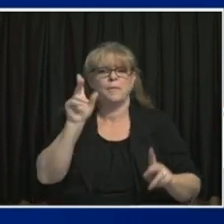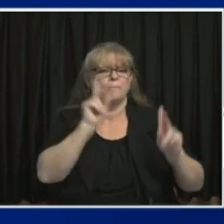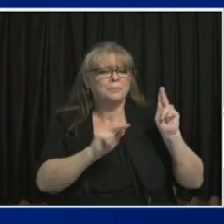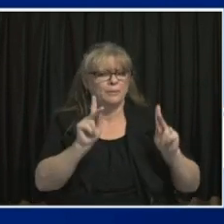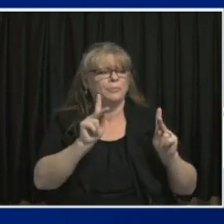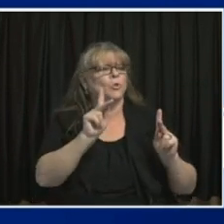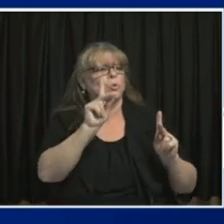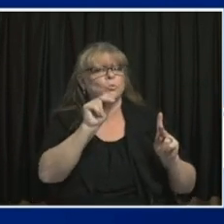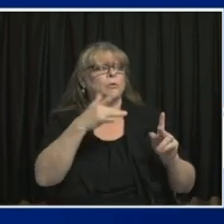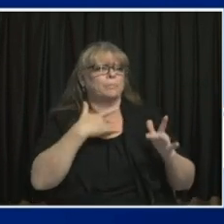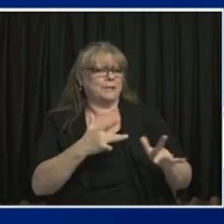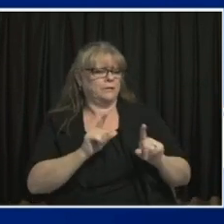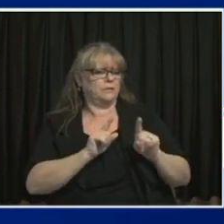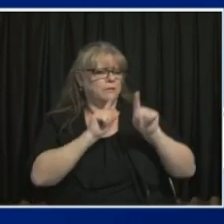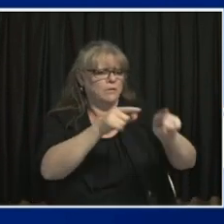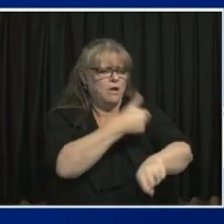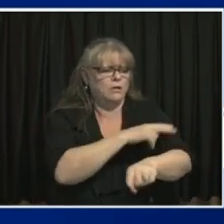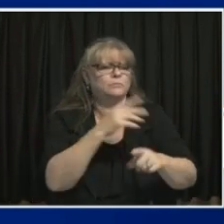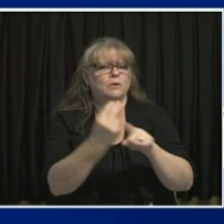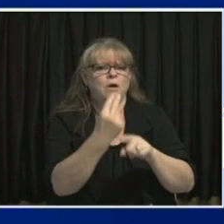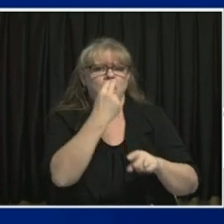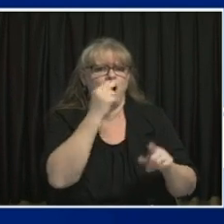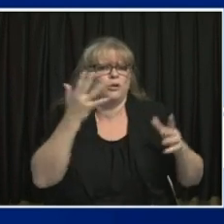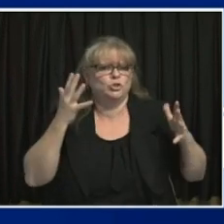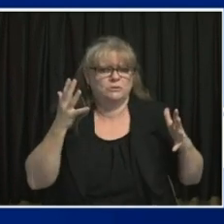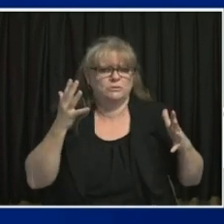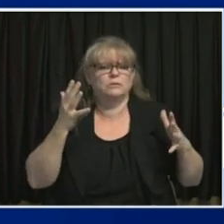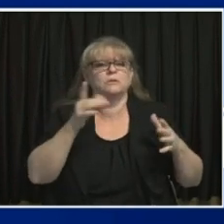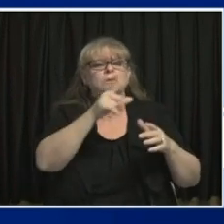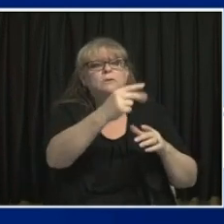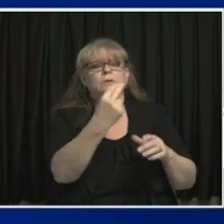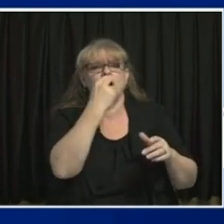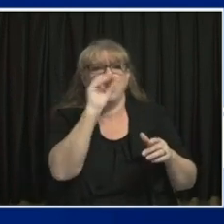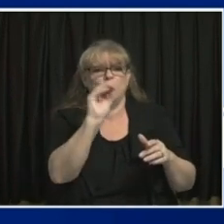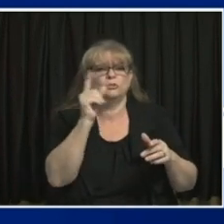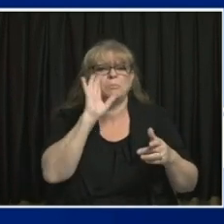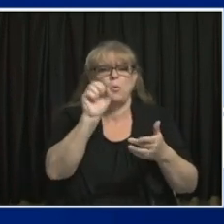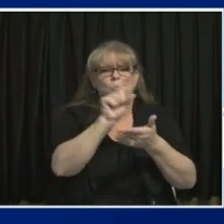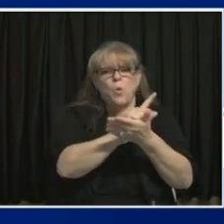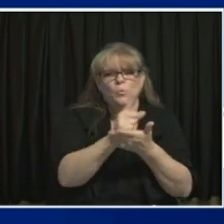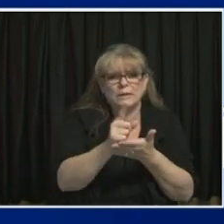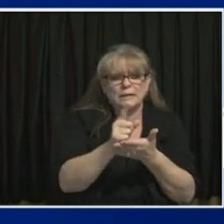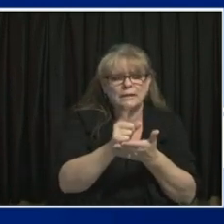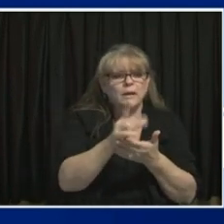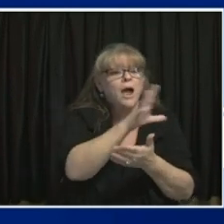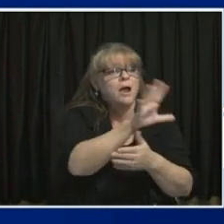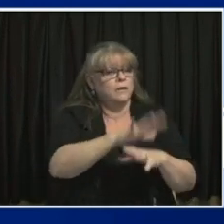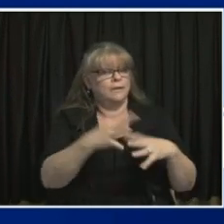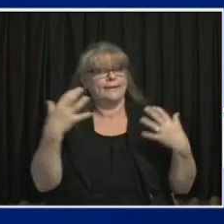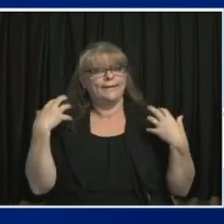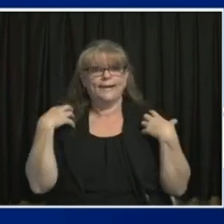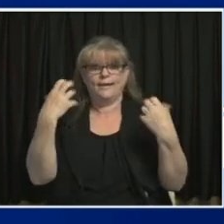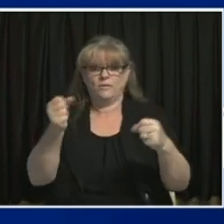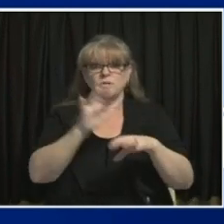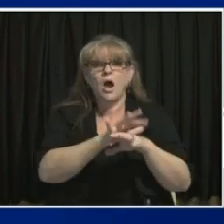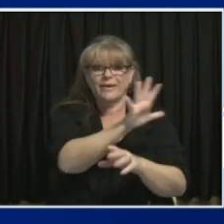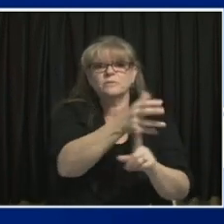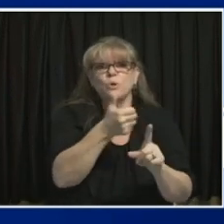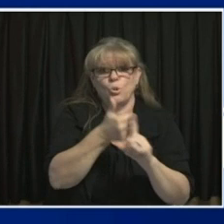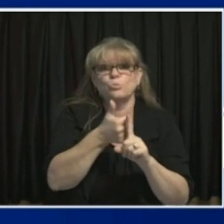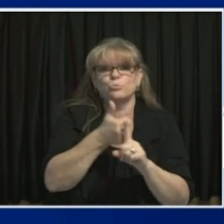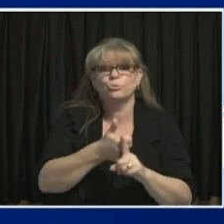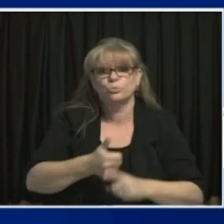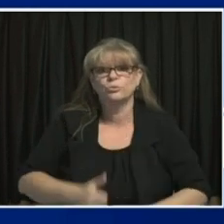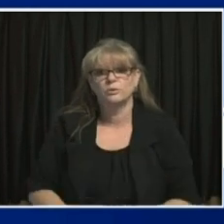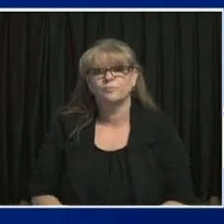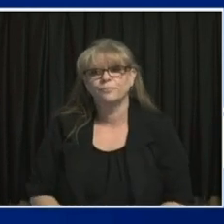weeks, and then hopefully will be able to recover on their own. But just keep in mind that there are very few normal